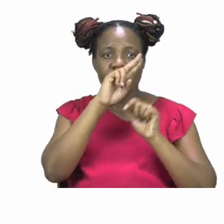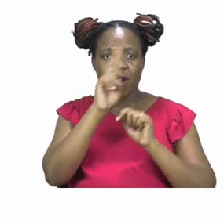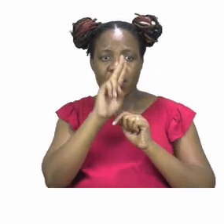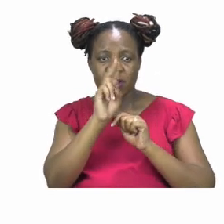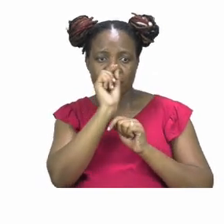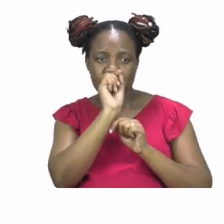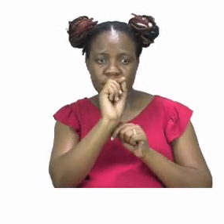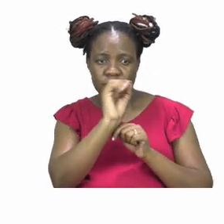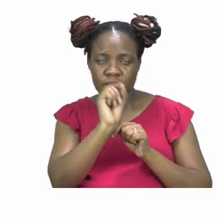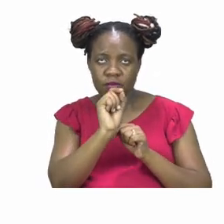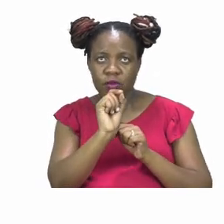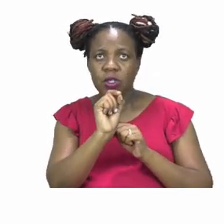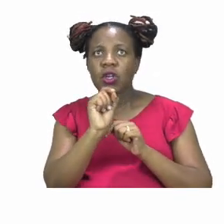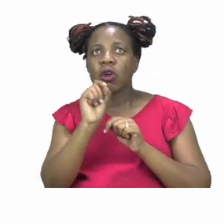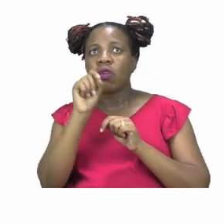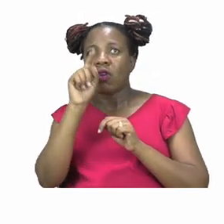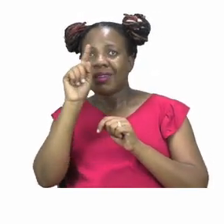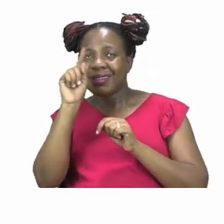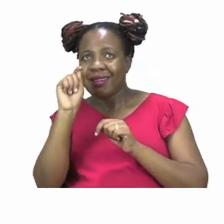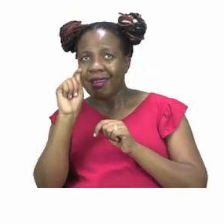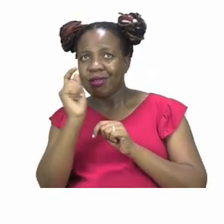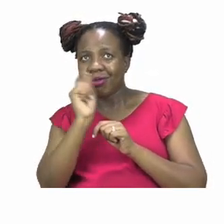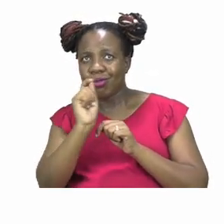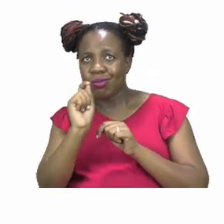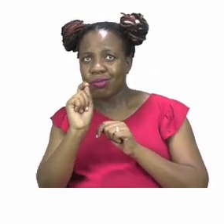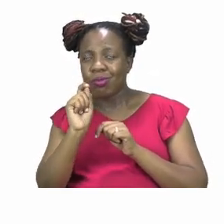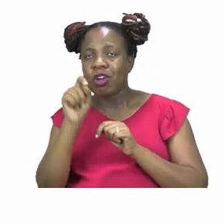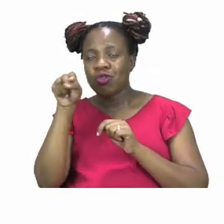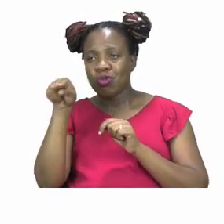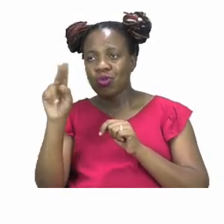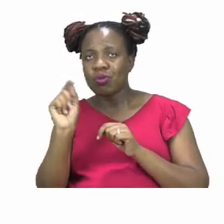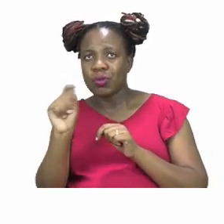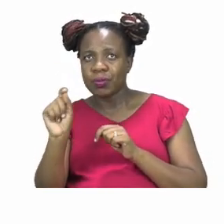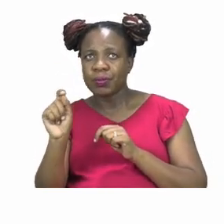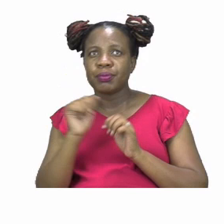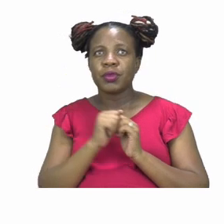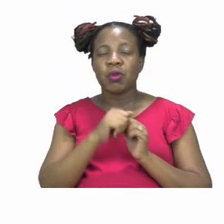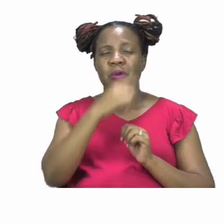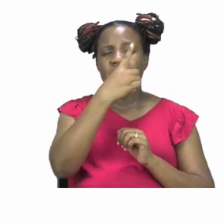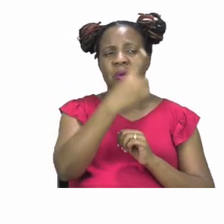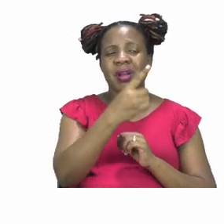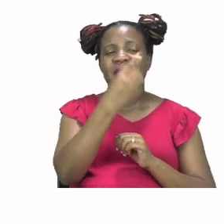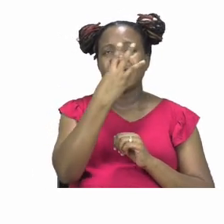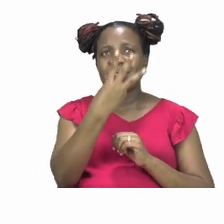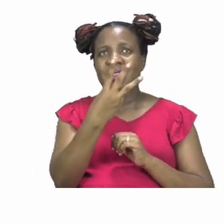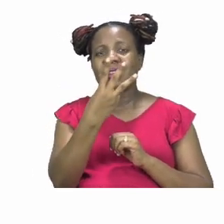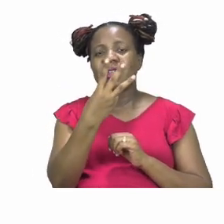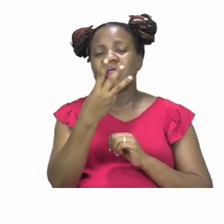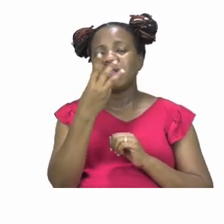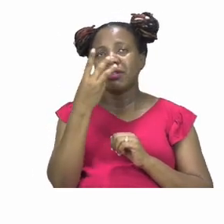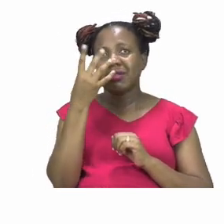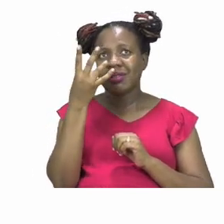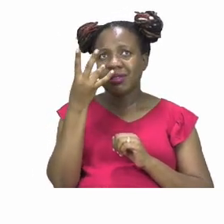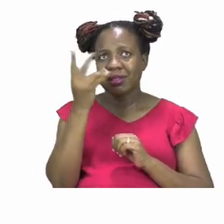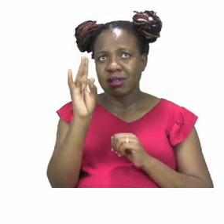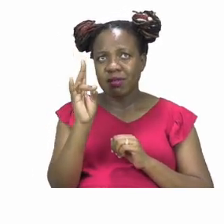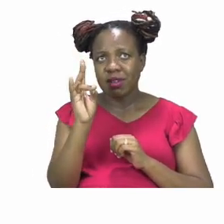and units. So the number 137 has 1